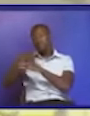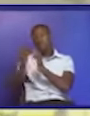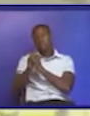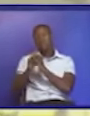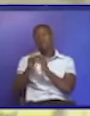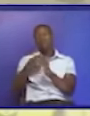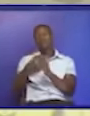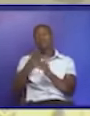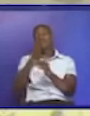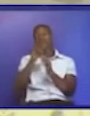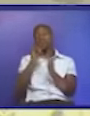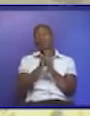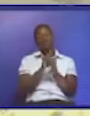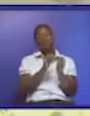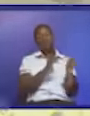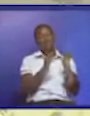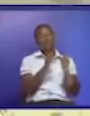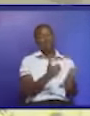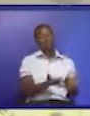that raised Christ from the dead,